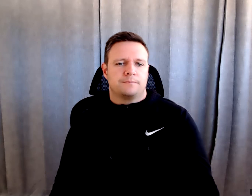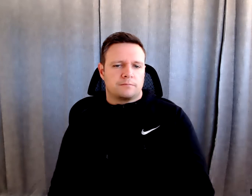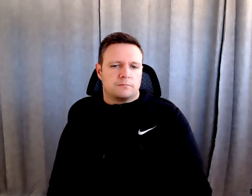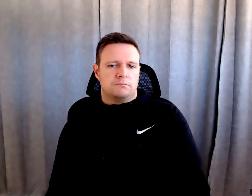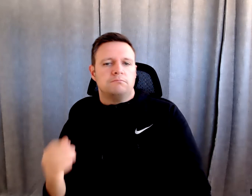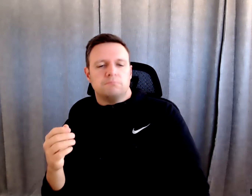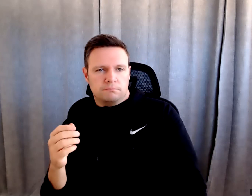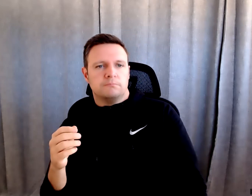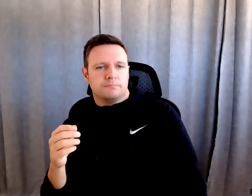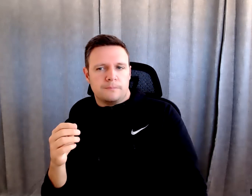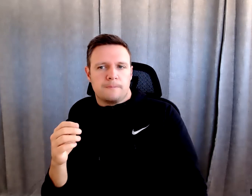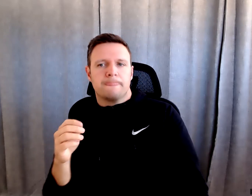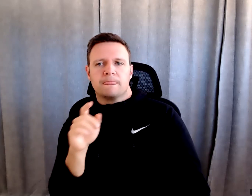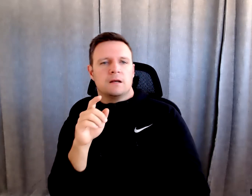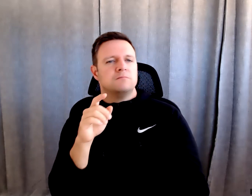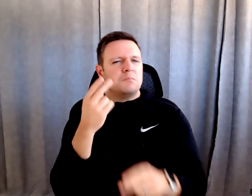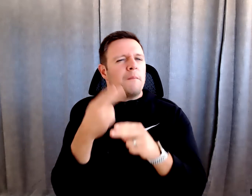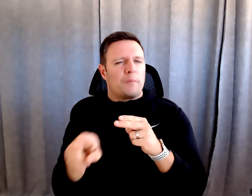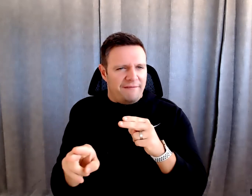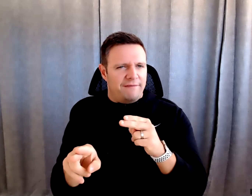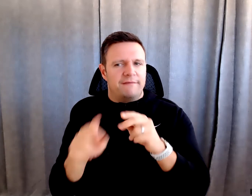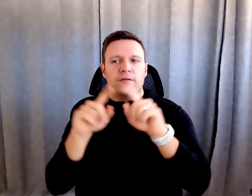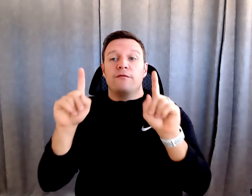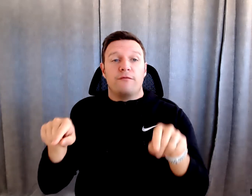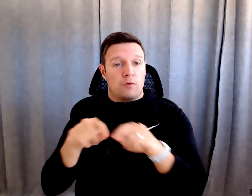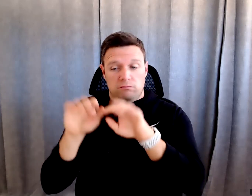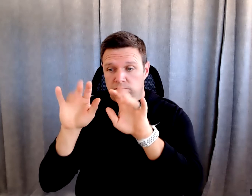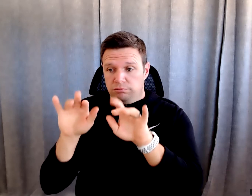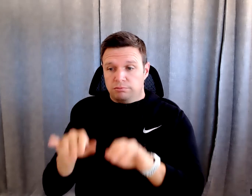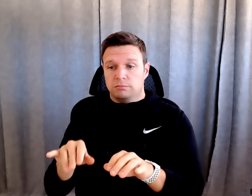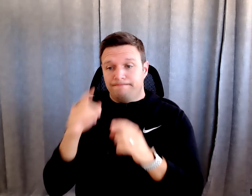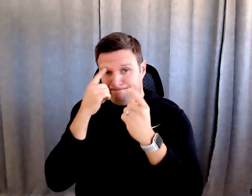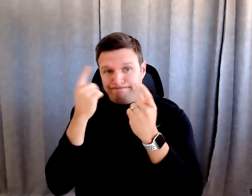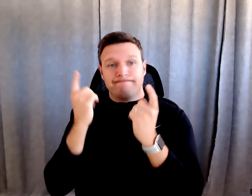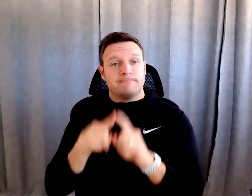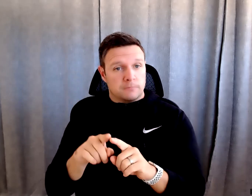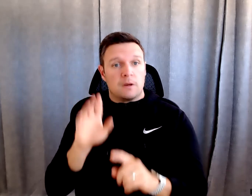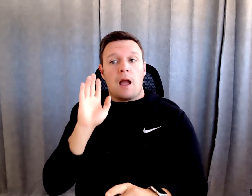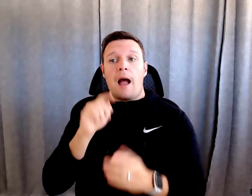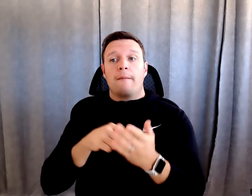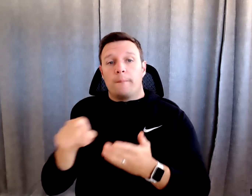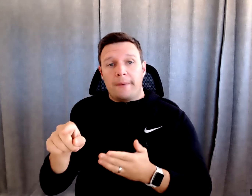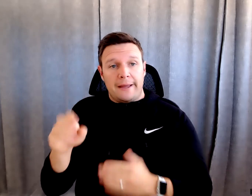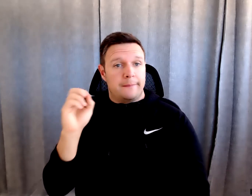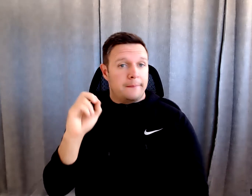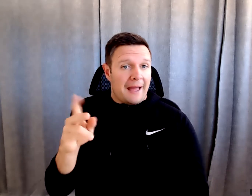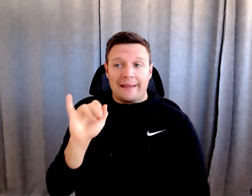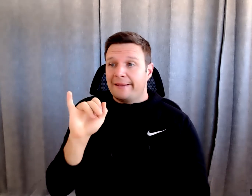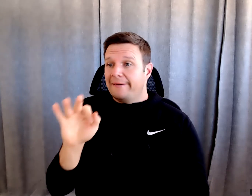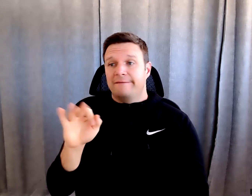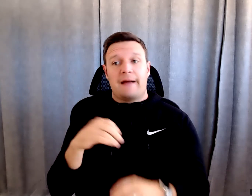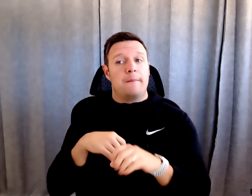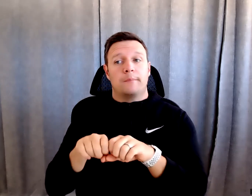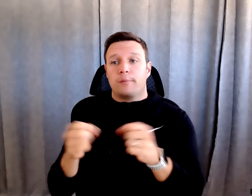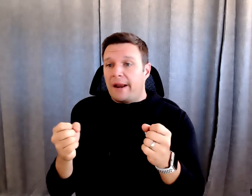just a really quick agreement form, like you agree to pay a fine if it comes back